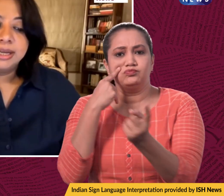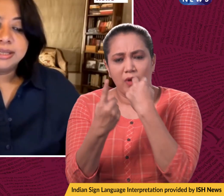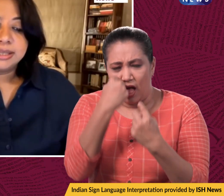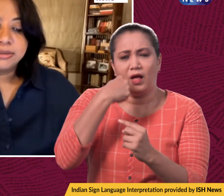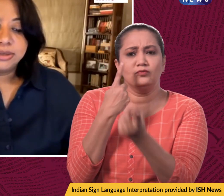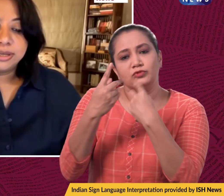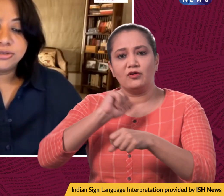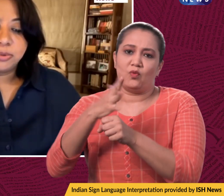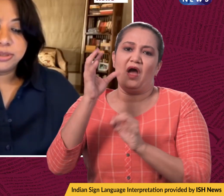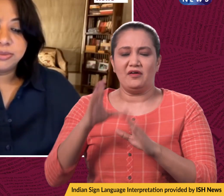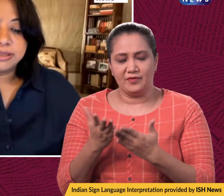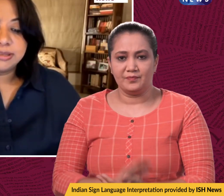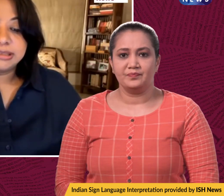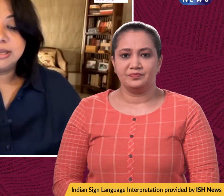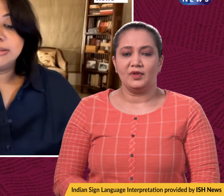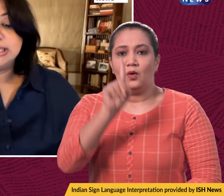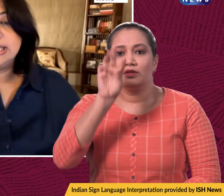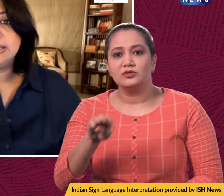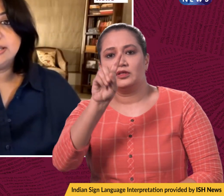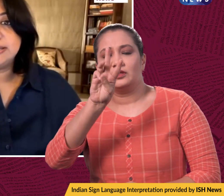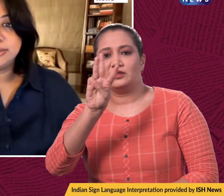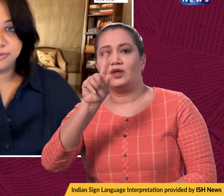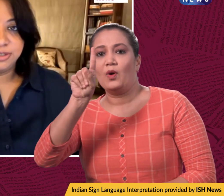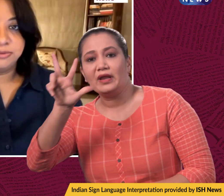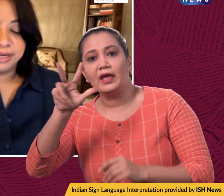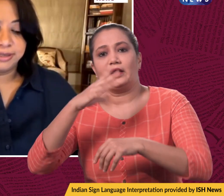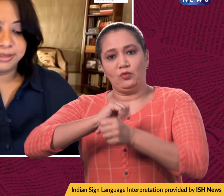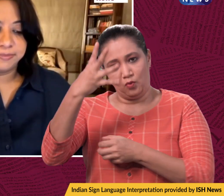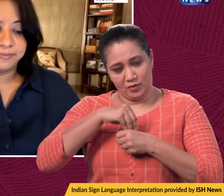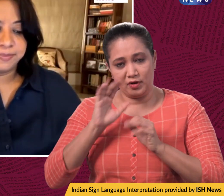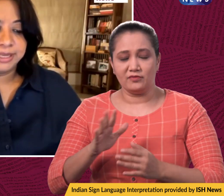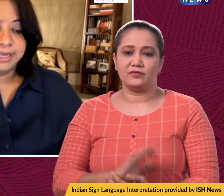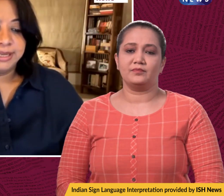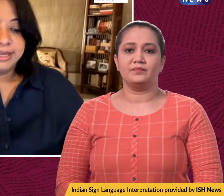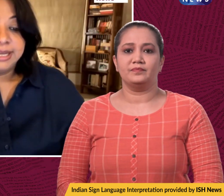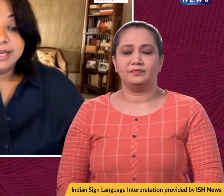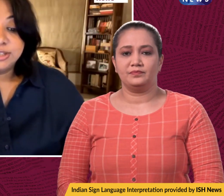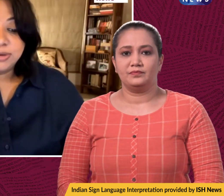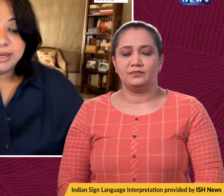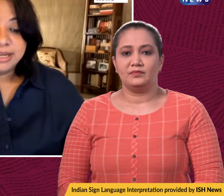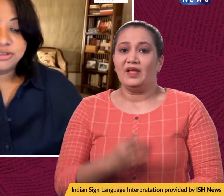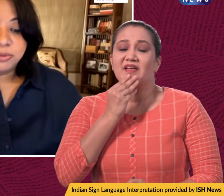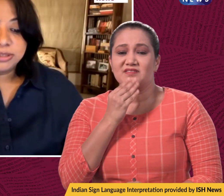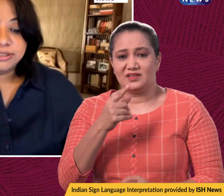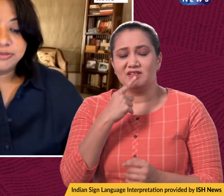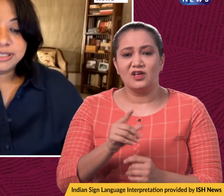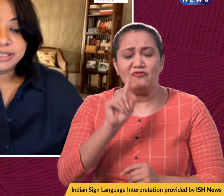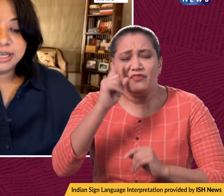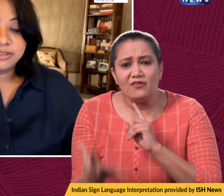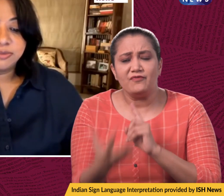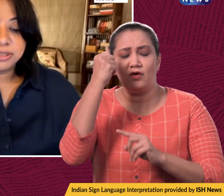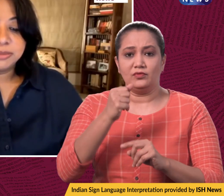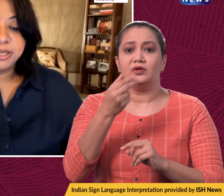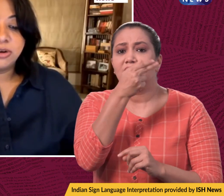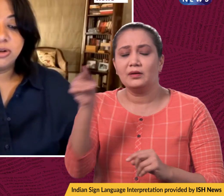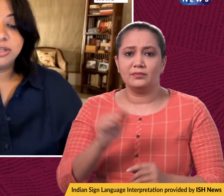posthumously. South Korea has reported 1,318 cases of the new variant. Israel has reported the first